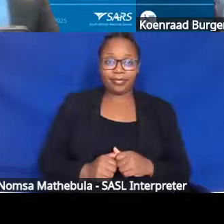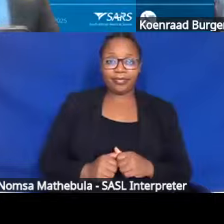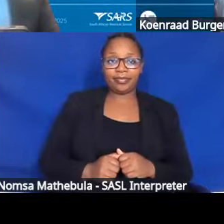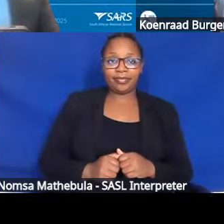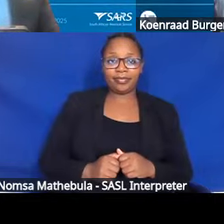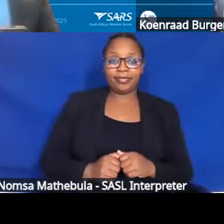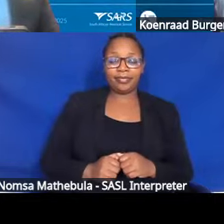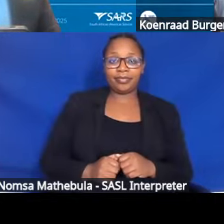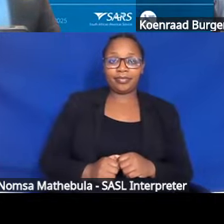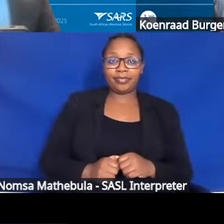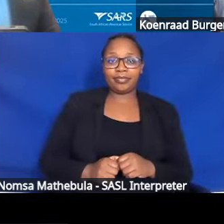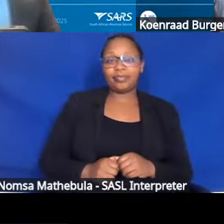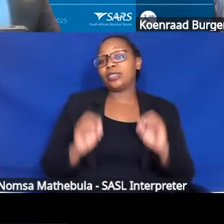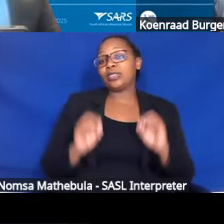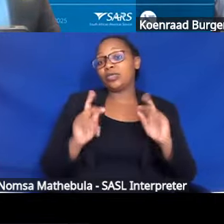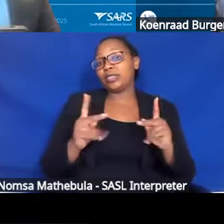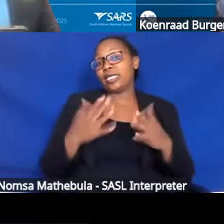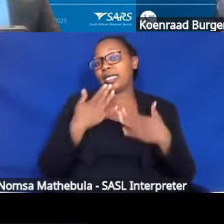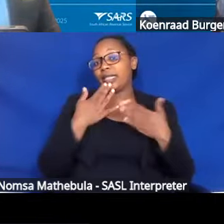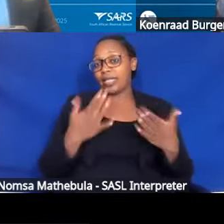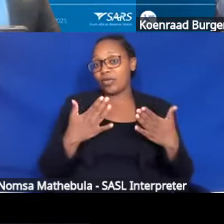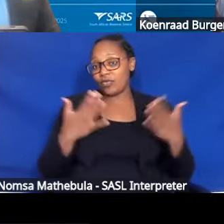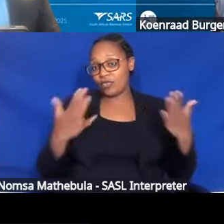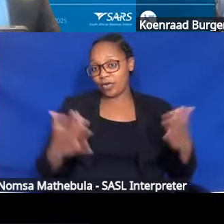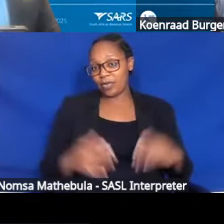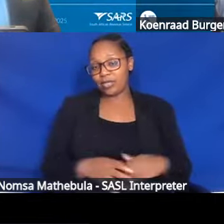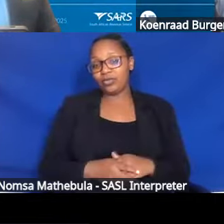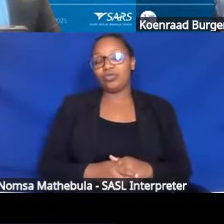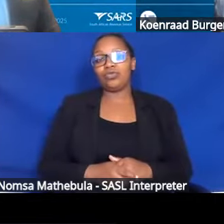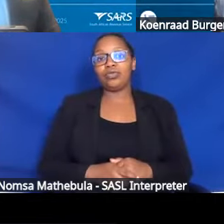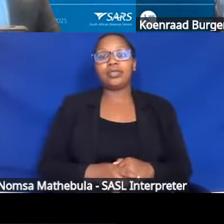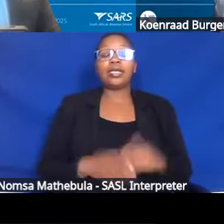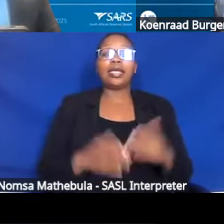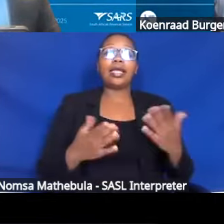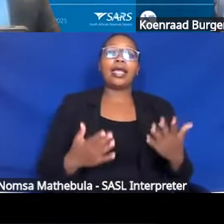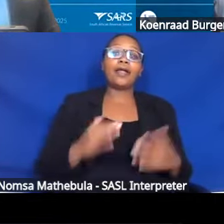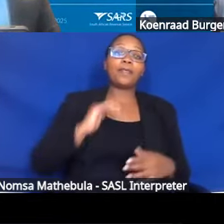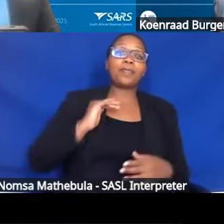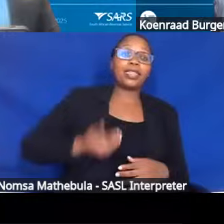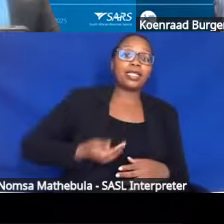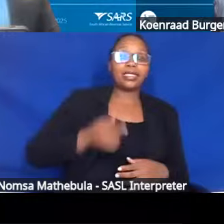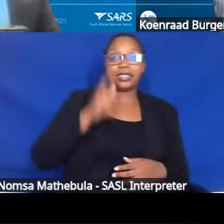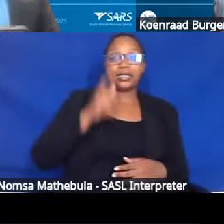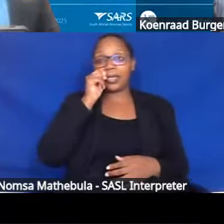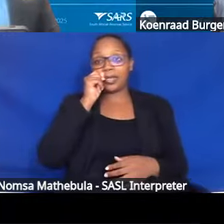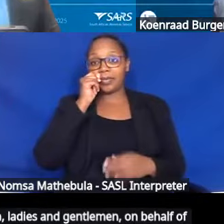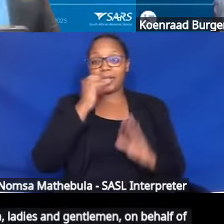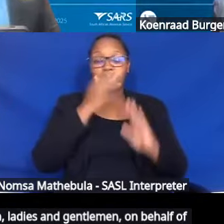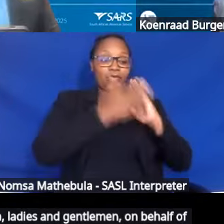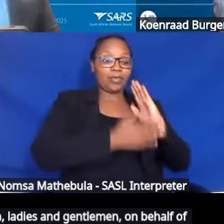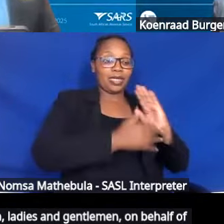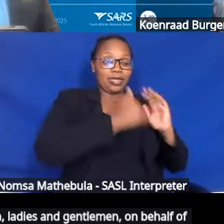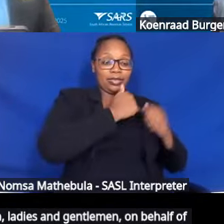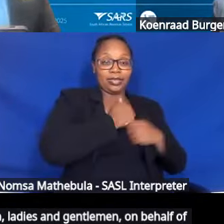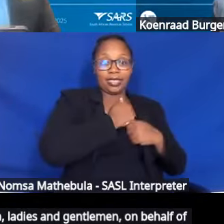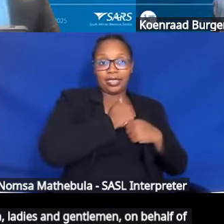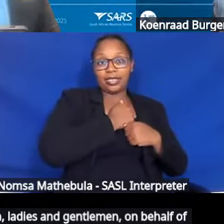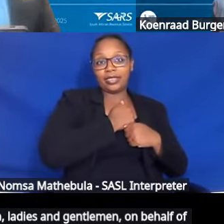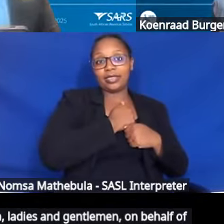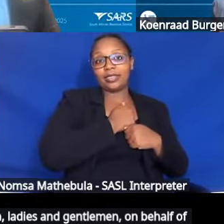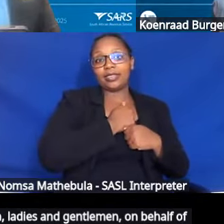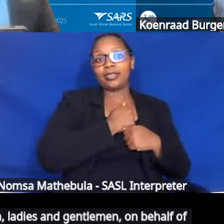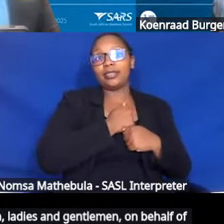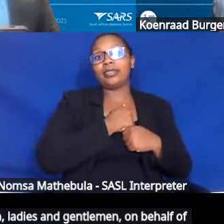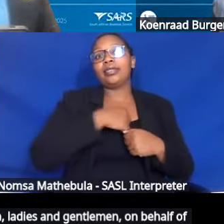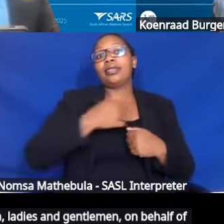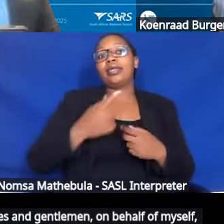Thank you very much, Kunrat. Ladies and gentlemen, on behalf of myself, our panel, Kunrat, Umzile,